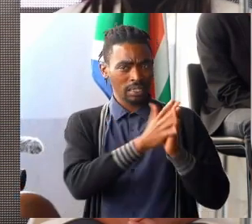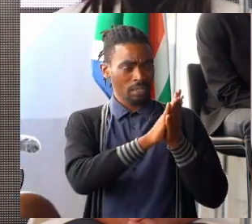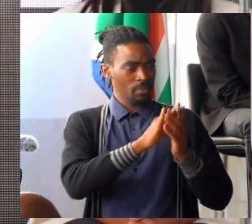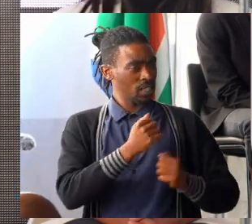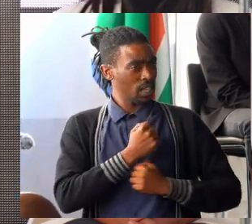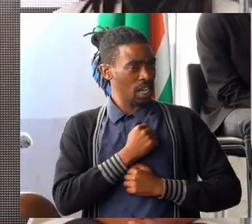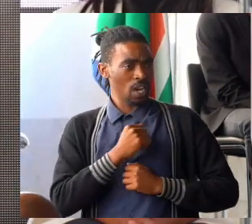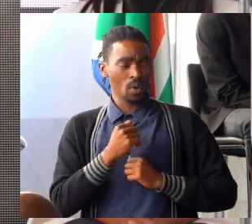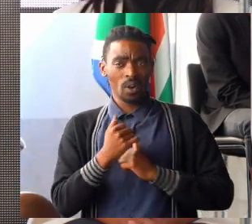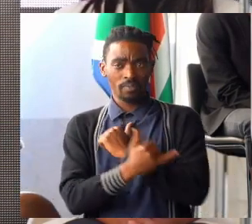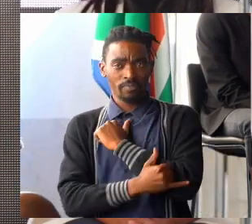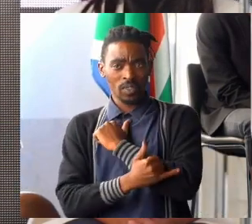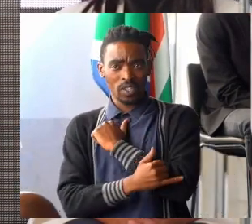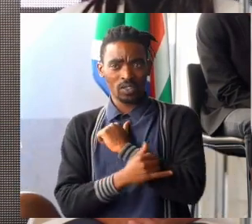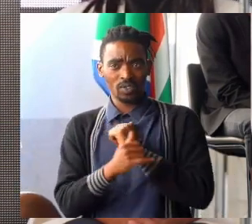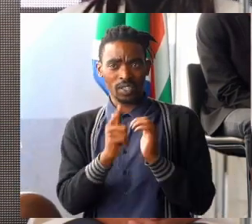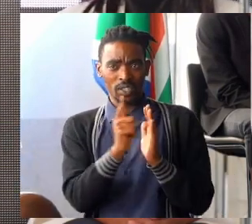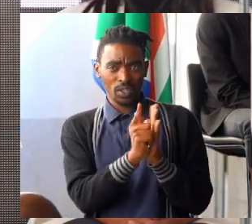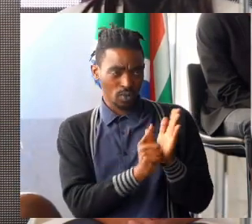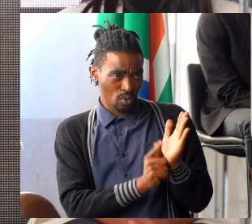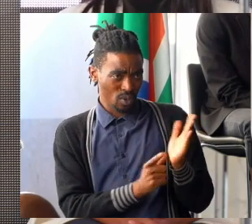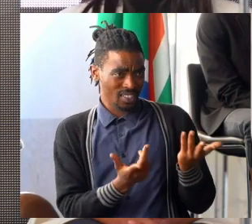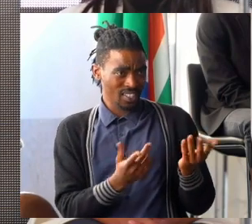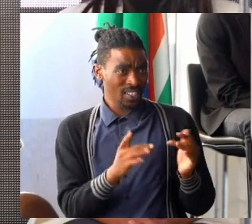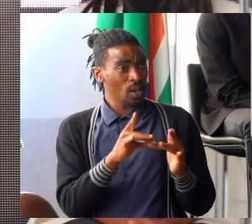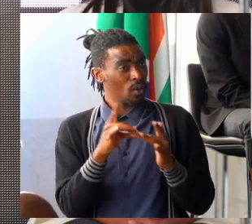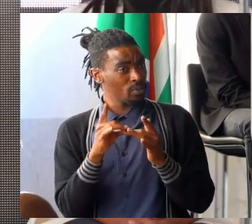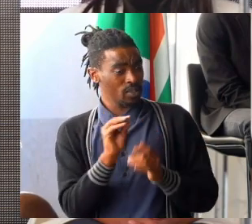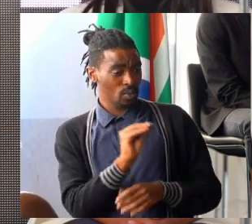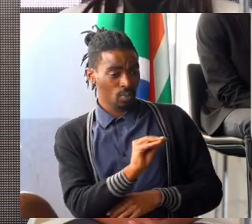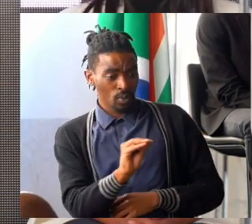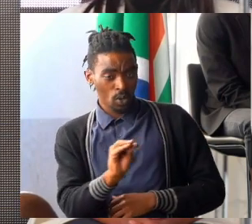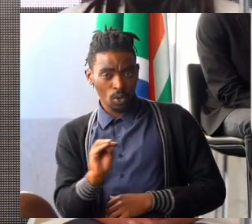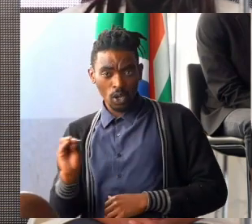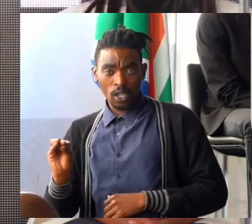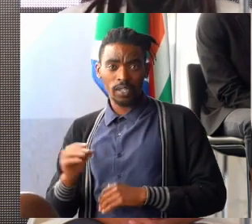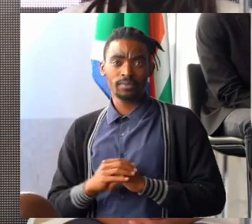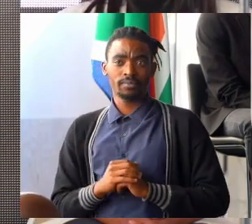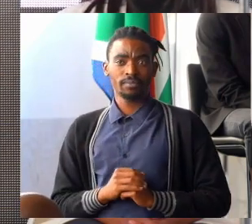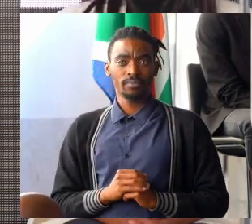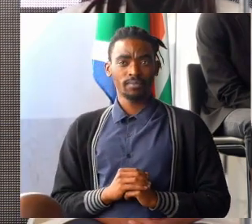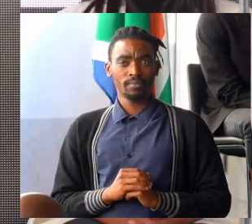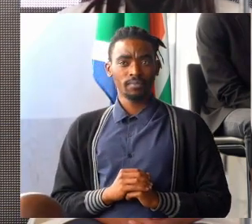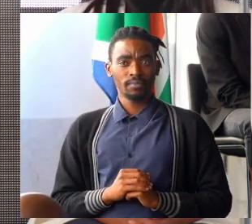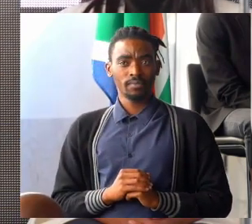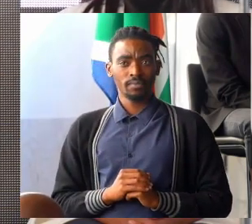fabric. Those are options. Those are our options.